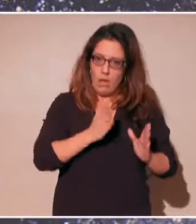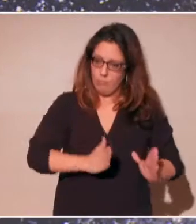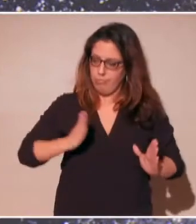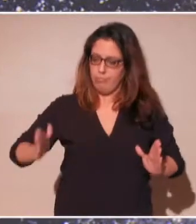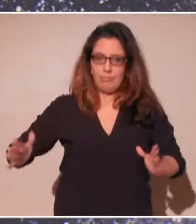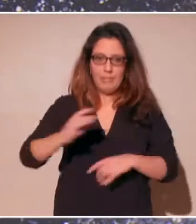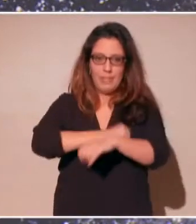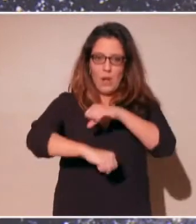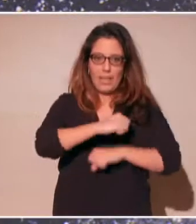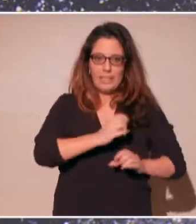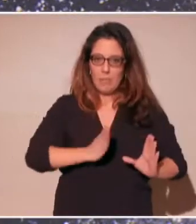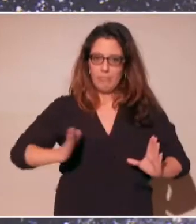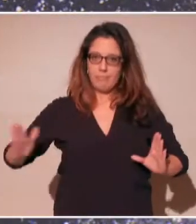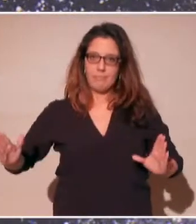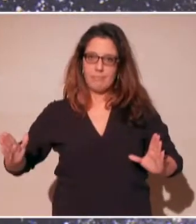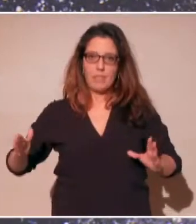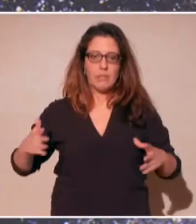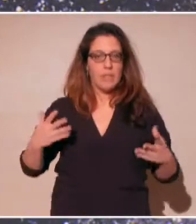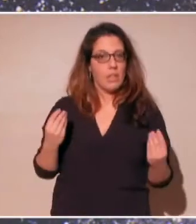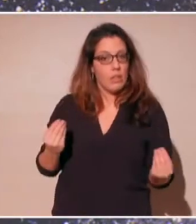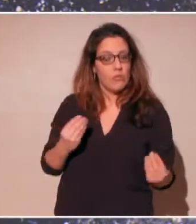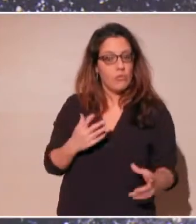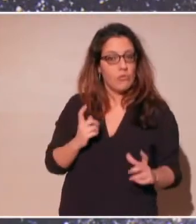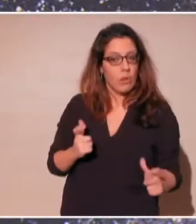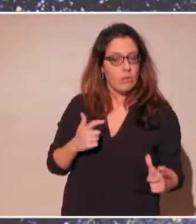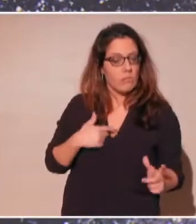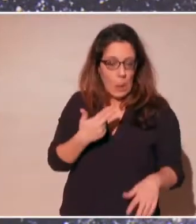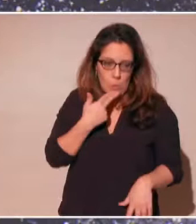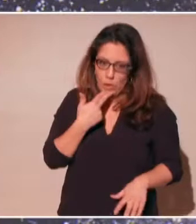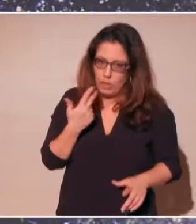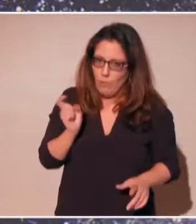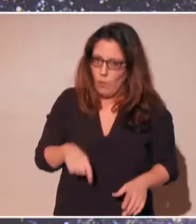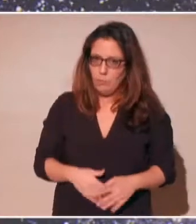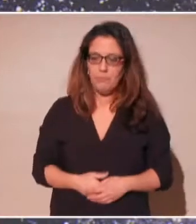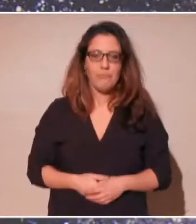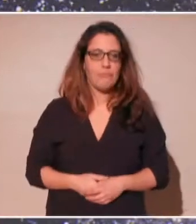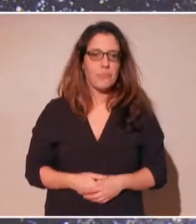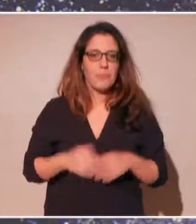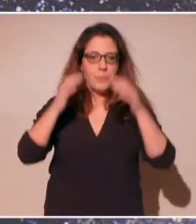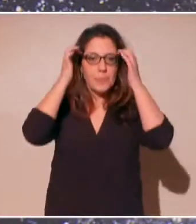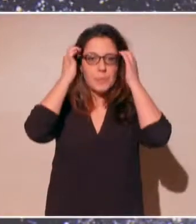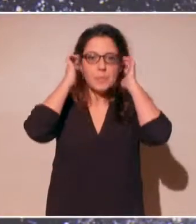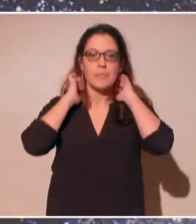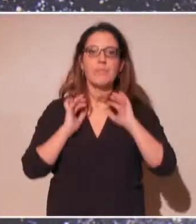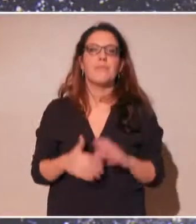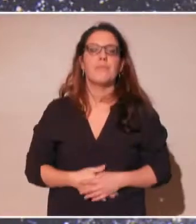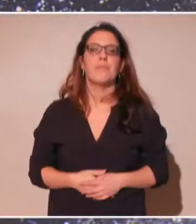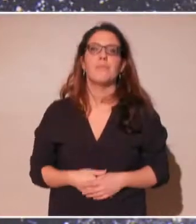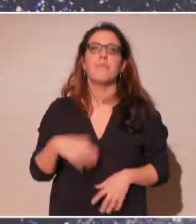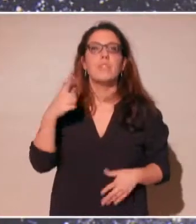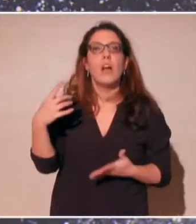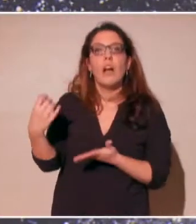have clear-cut structures. And in these sort of circumstances, it could almost be an opportunity. So we should seize